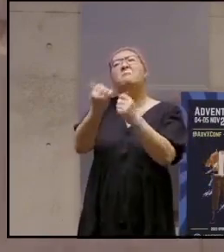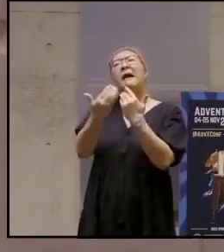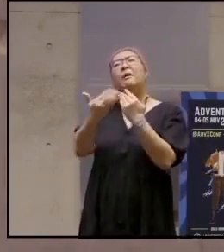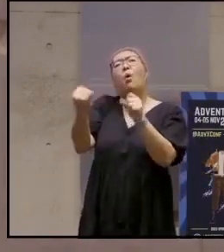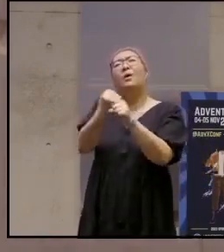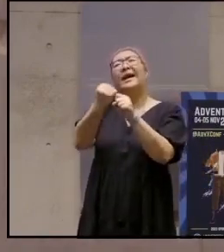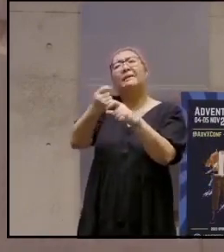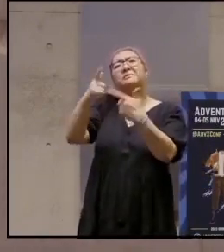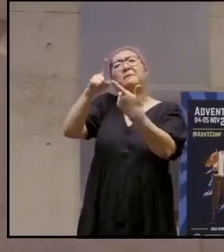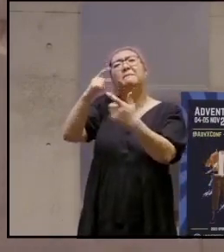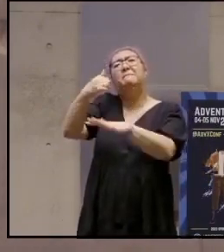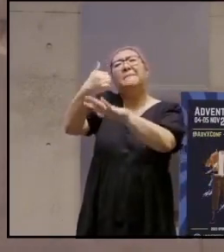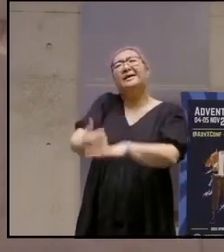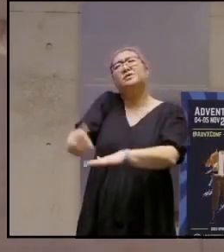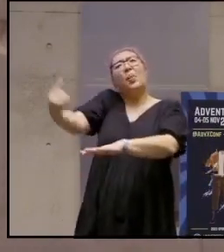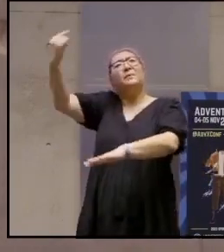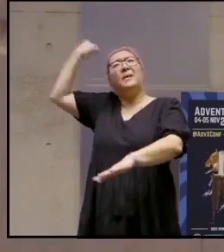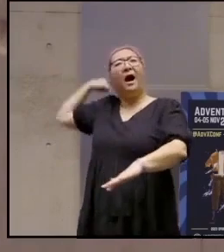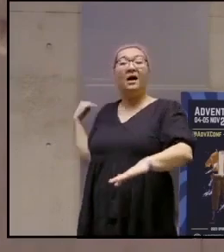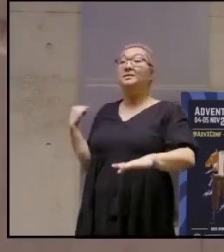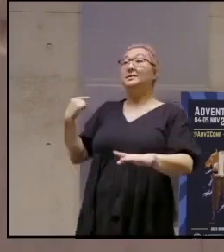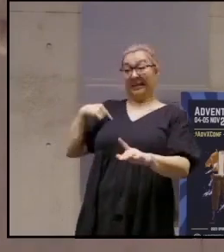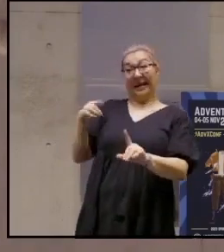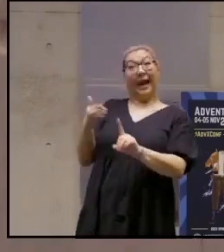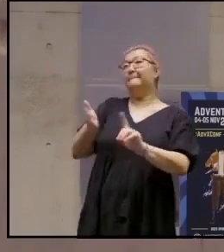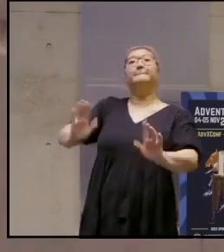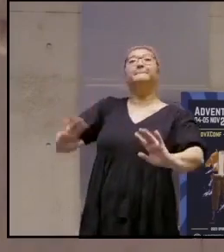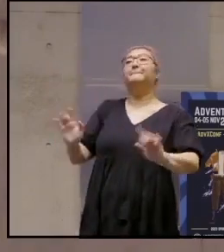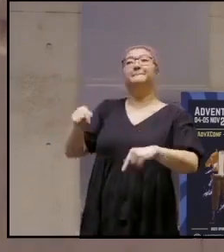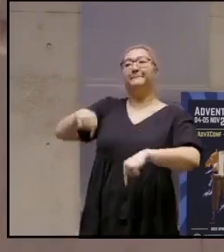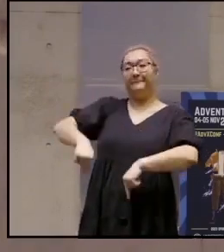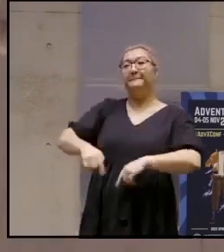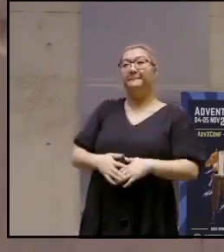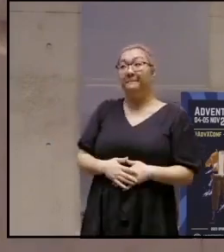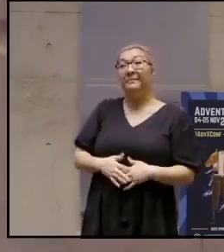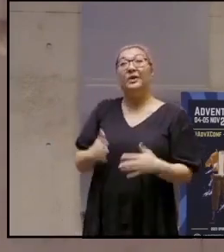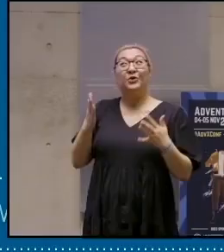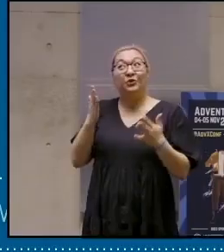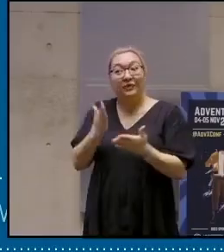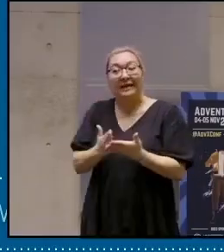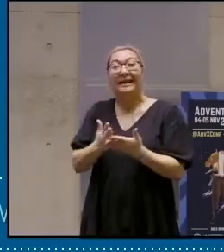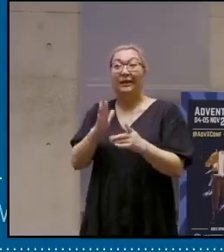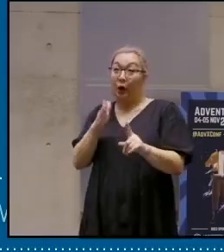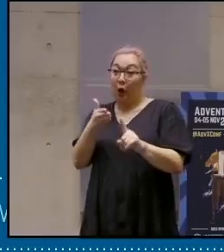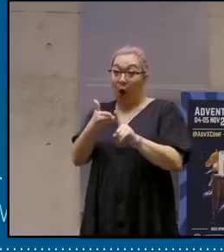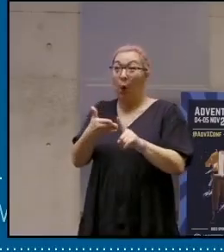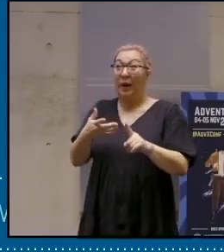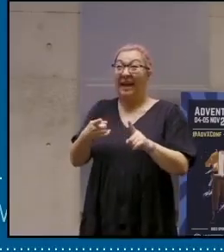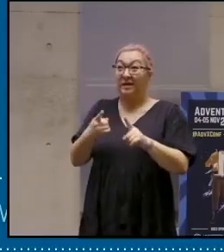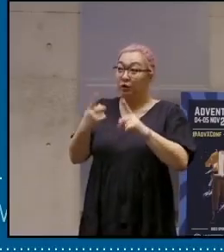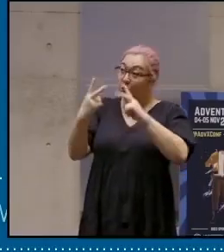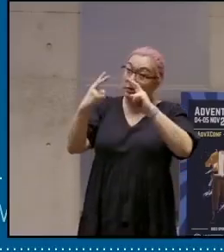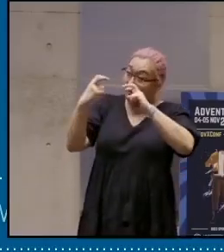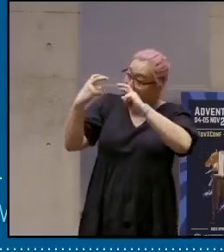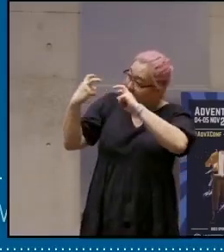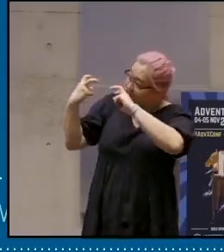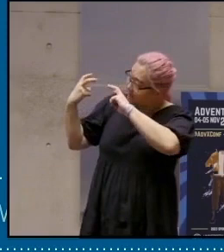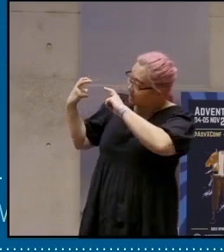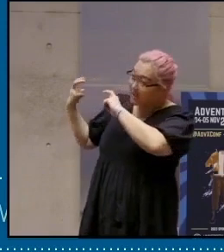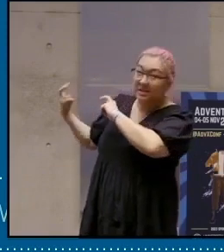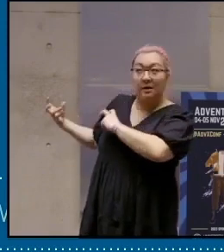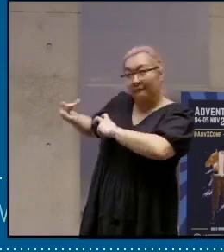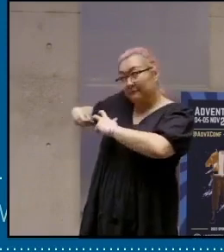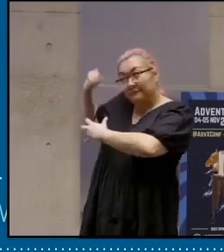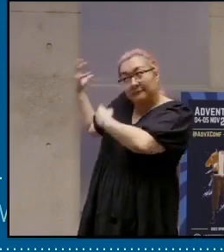I really like historical games, but that's not the goal of this talk. The goal here is to plumb history, find real, genuinely human